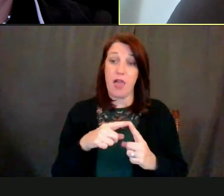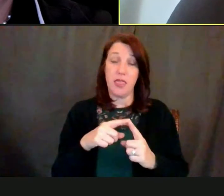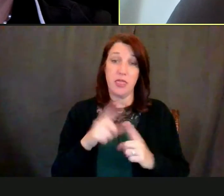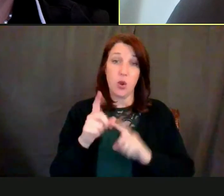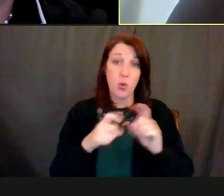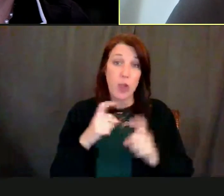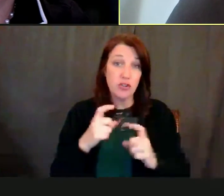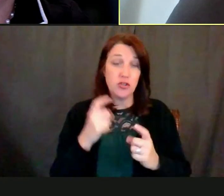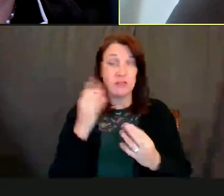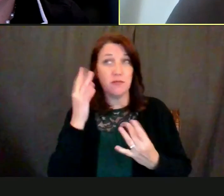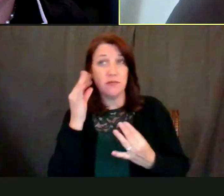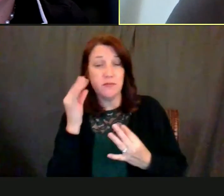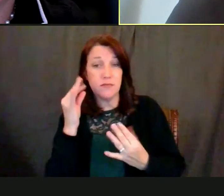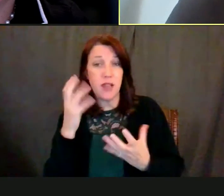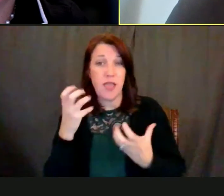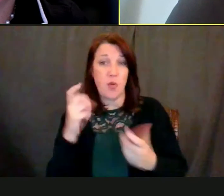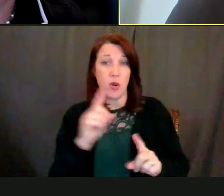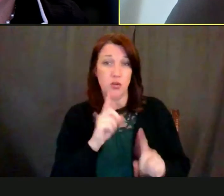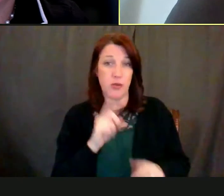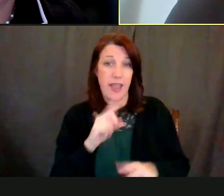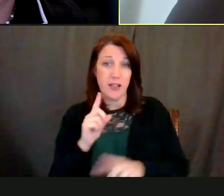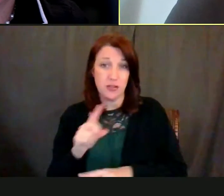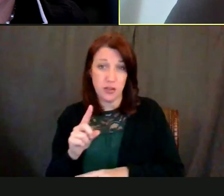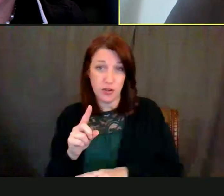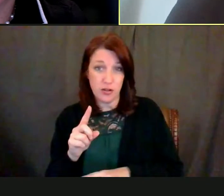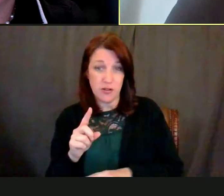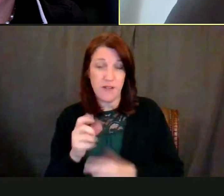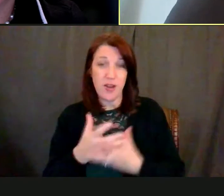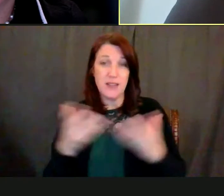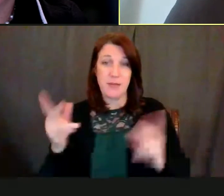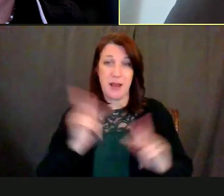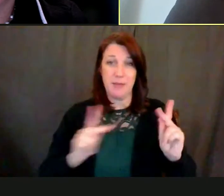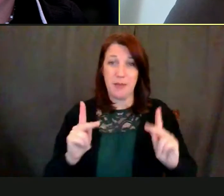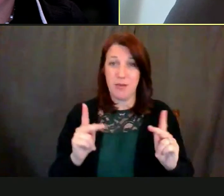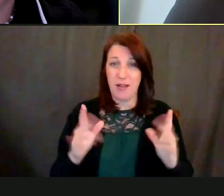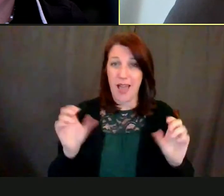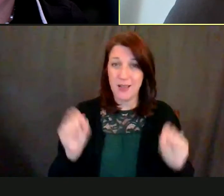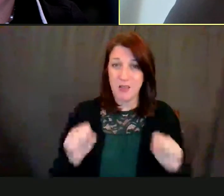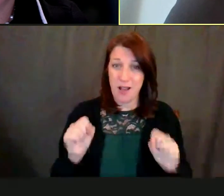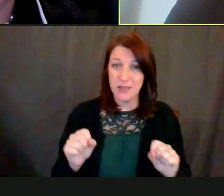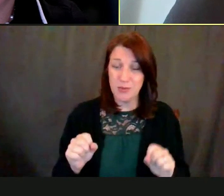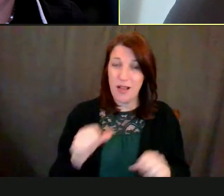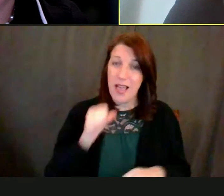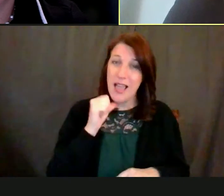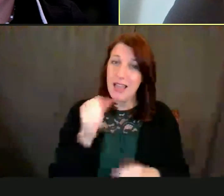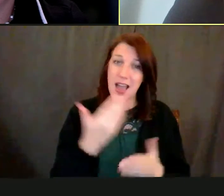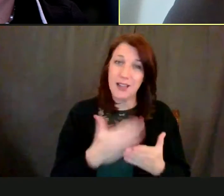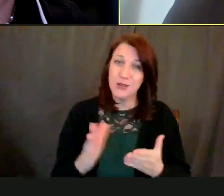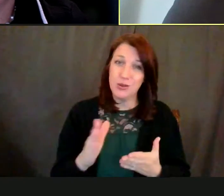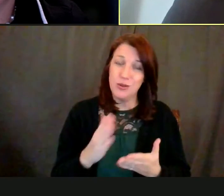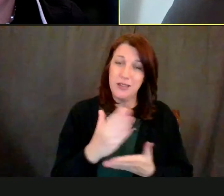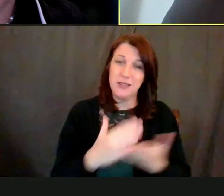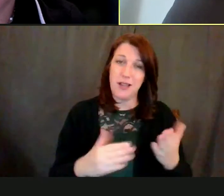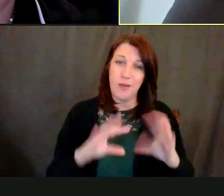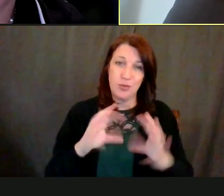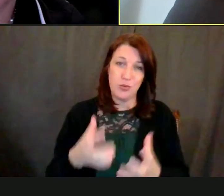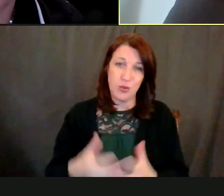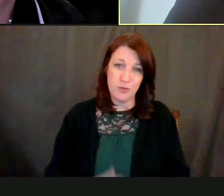we're asking, we want to be answering those questions for as many people as possible and not excluding certain groups.